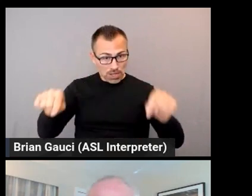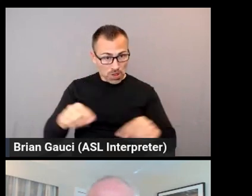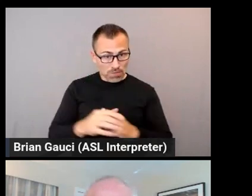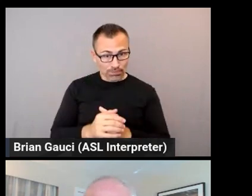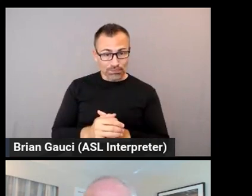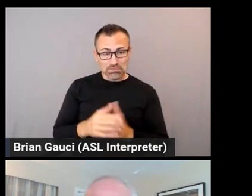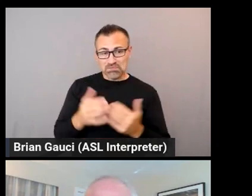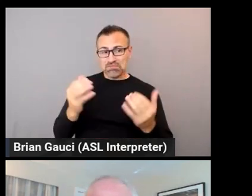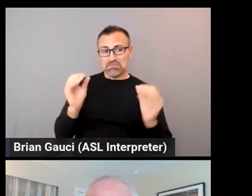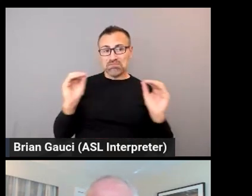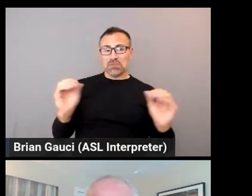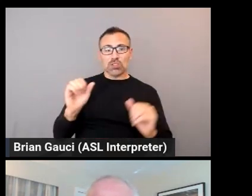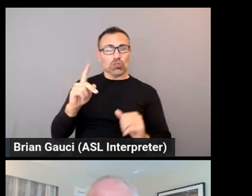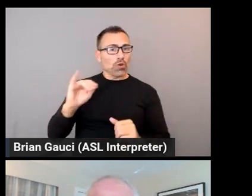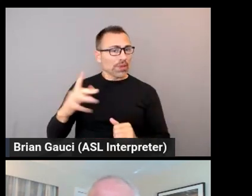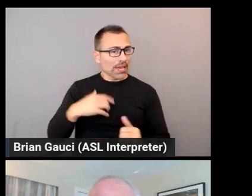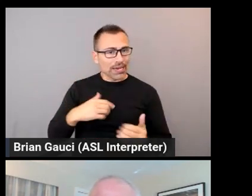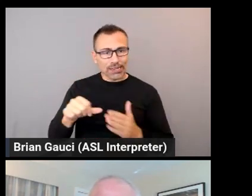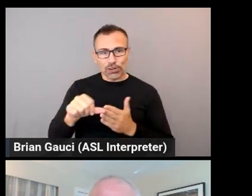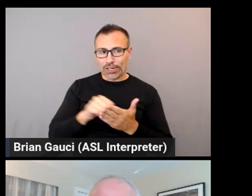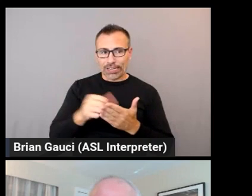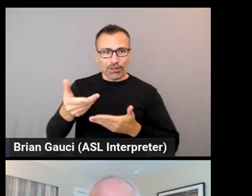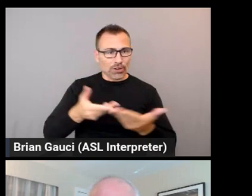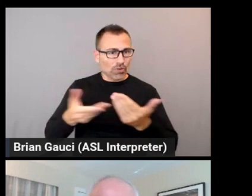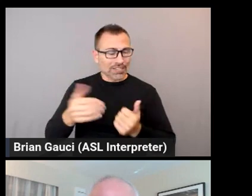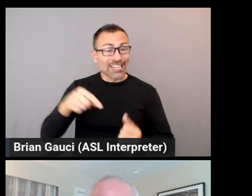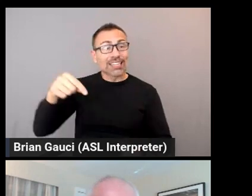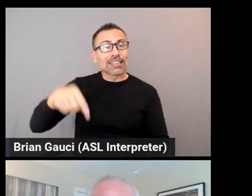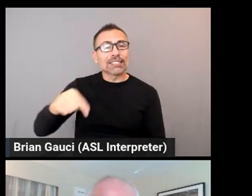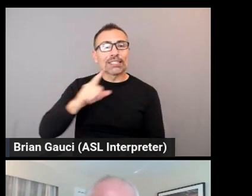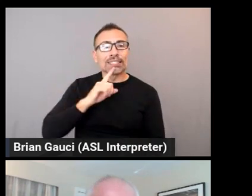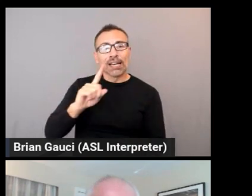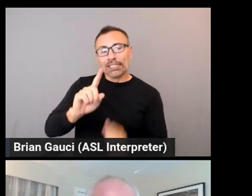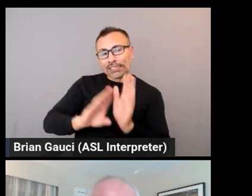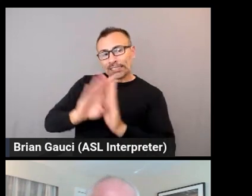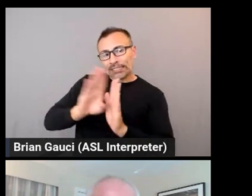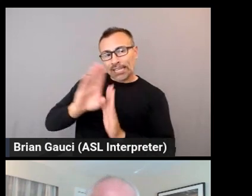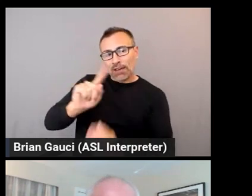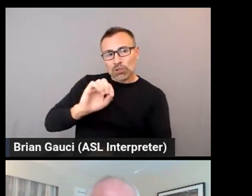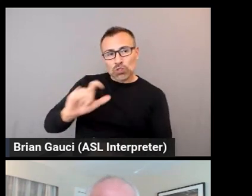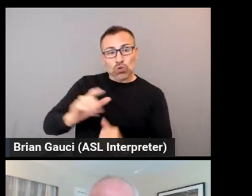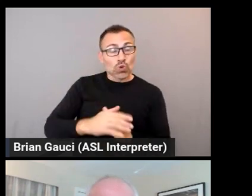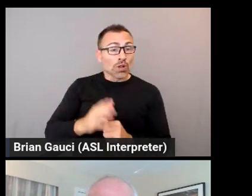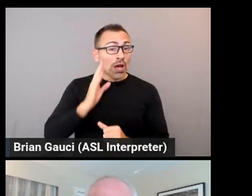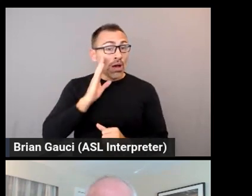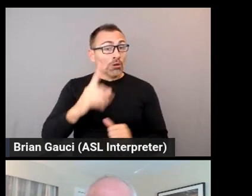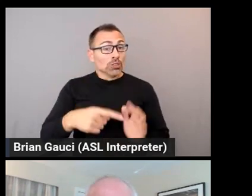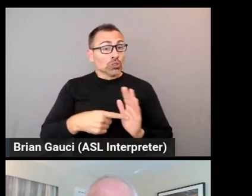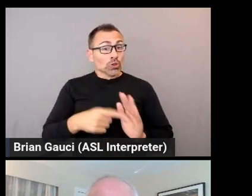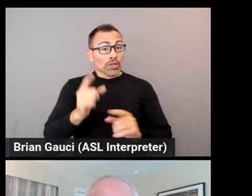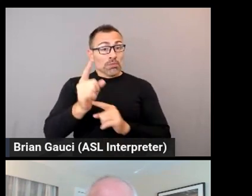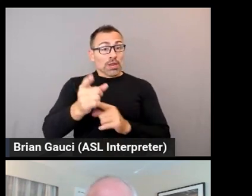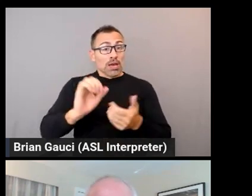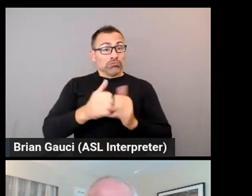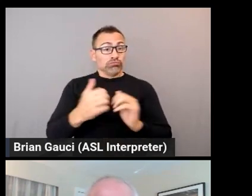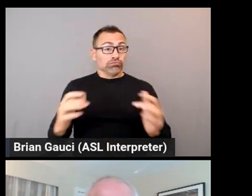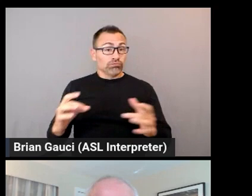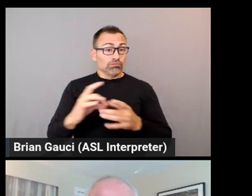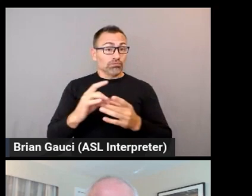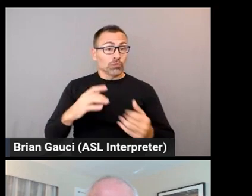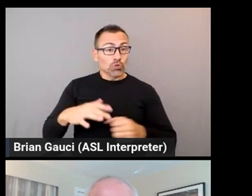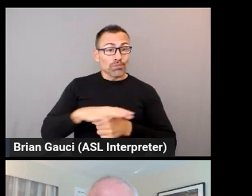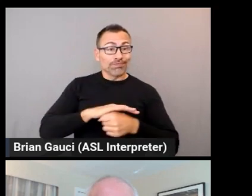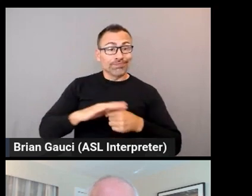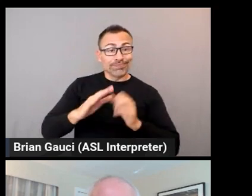or sort of account interaction. This is a dev tool. I'll show you sort of in a moment how I can connect this to my local development